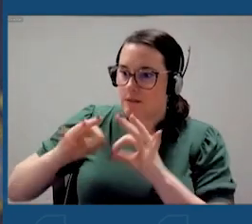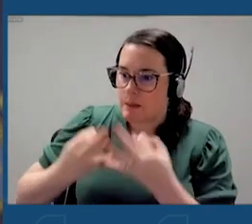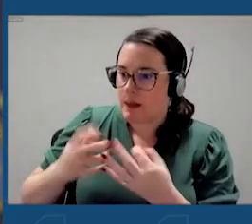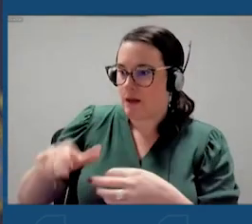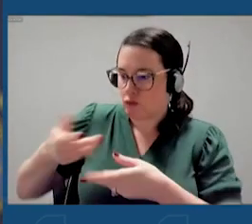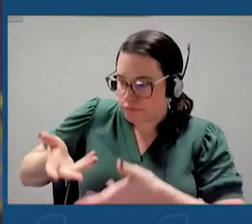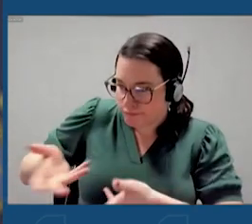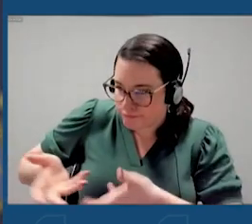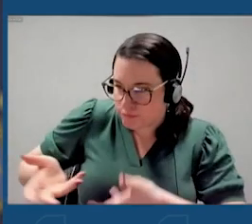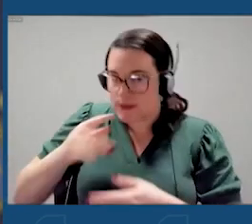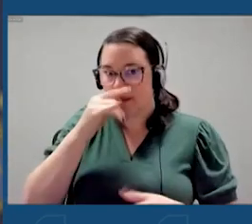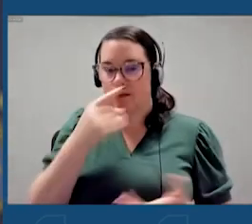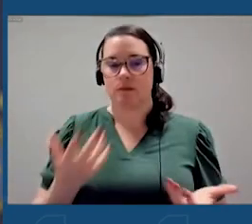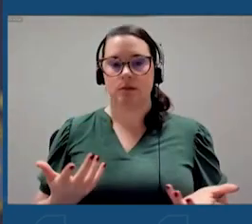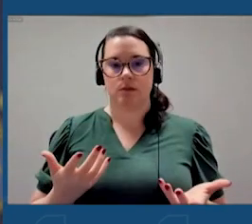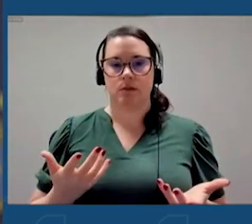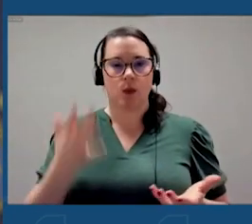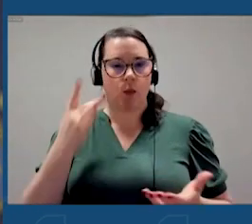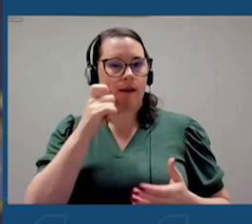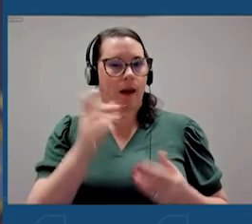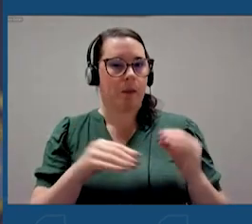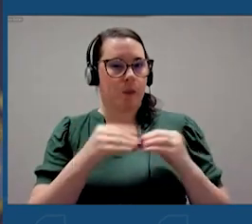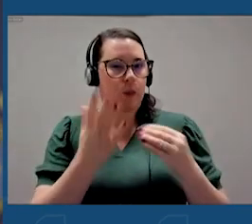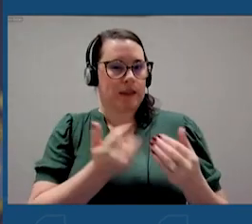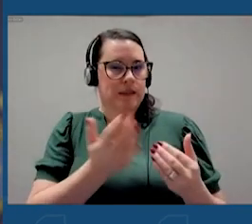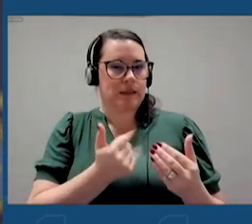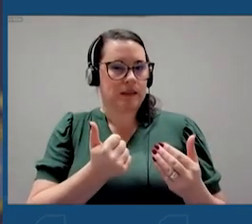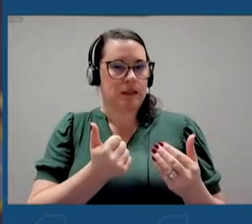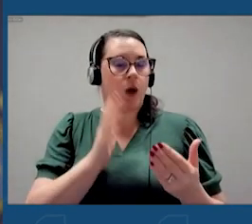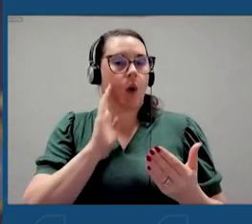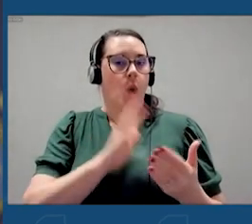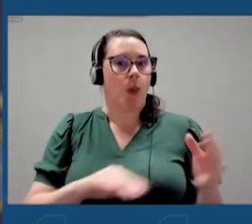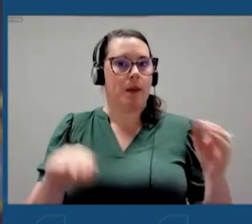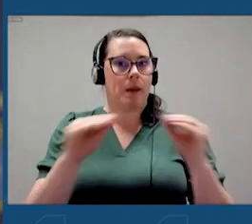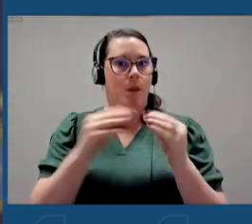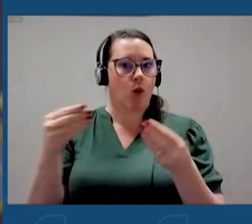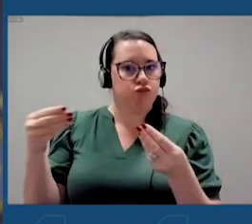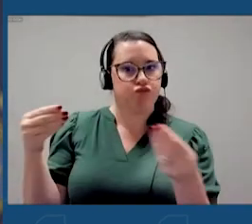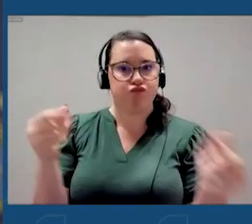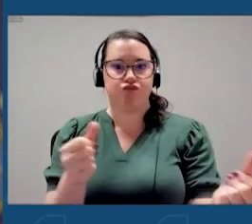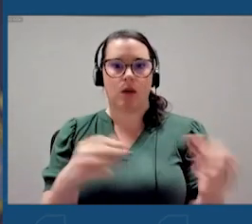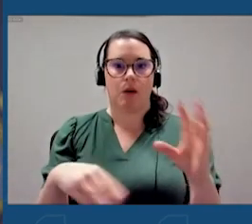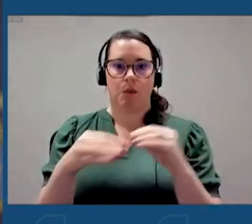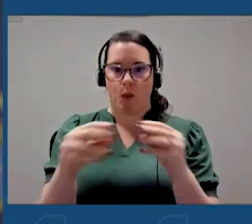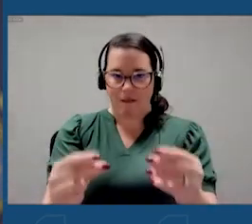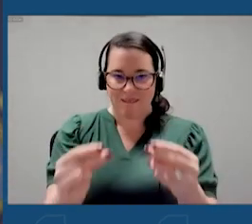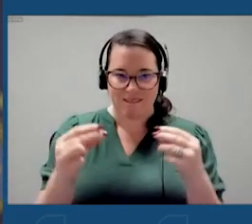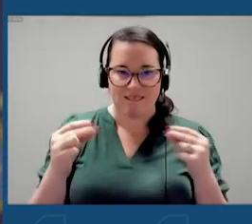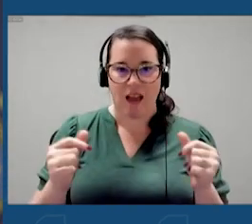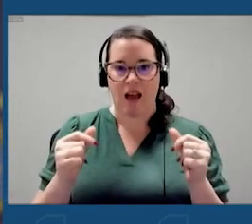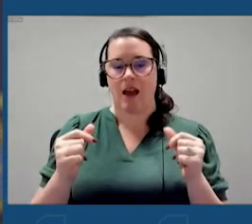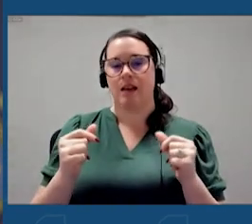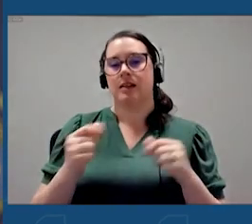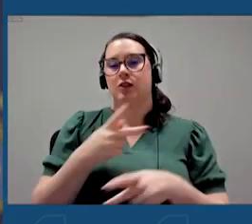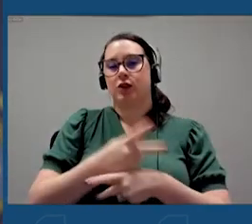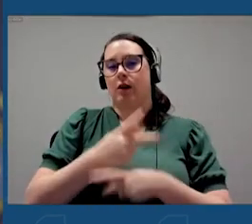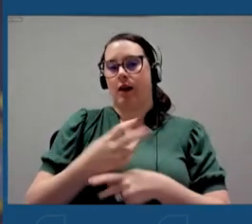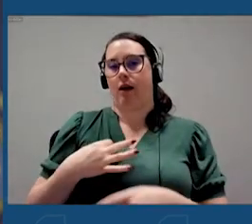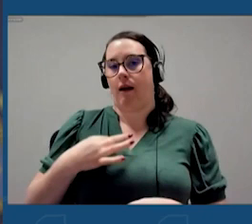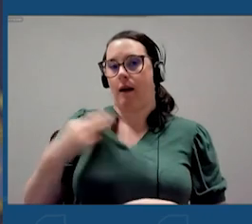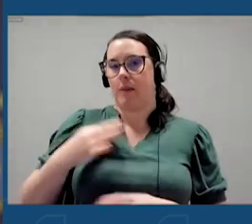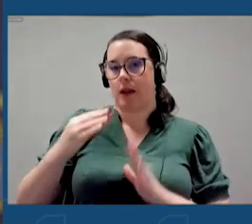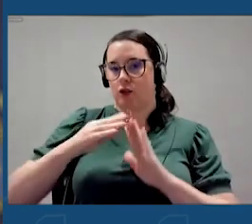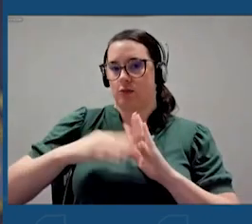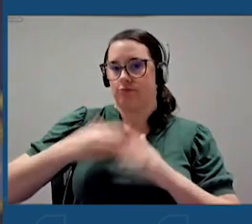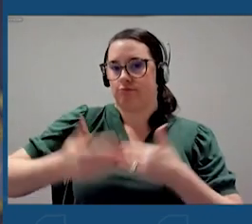easier? So we're going to streamline and centralize the child care application process. It sounds simple, but no one's